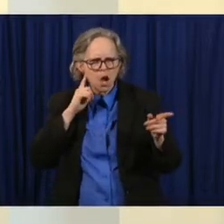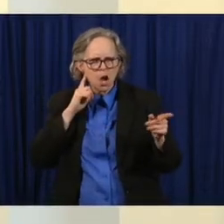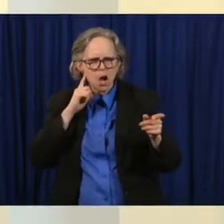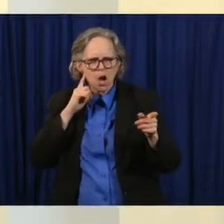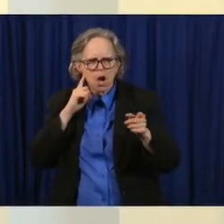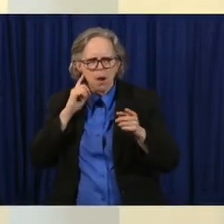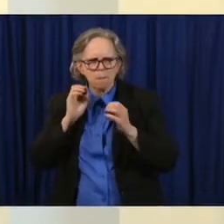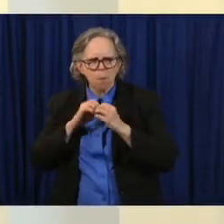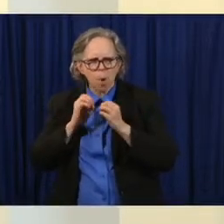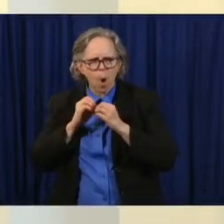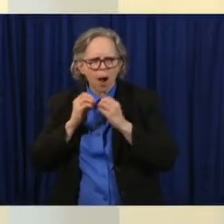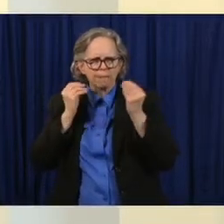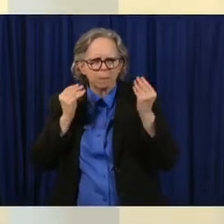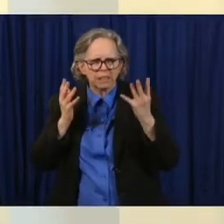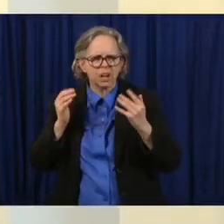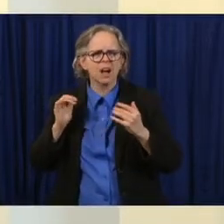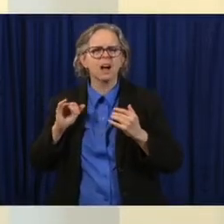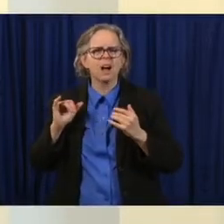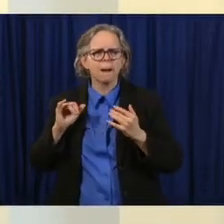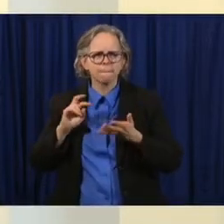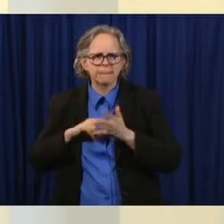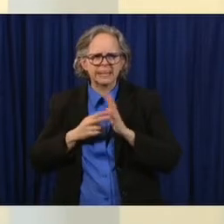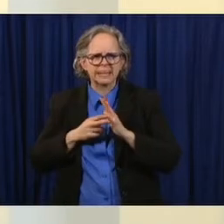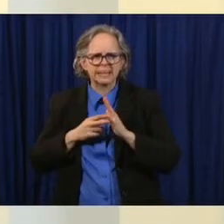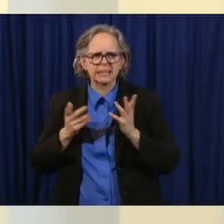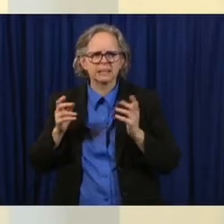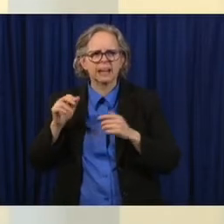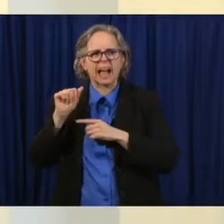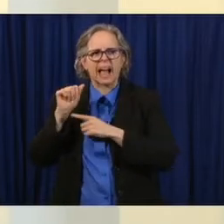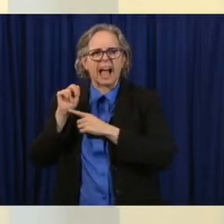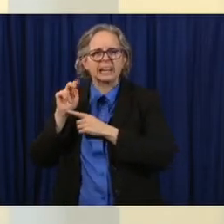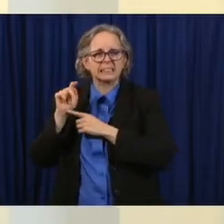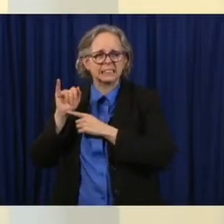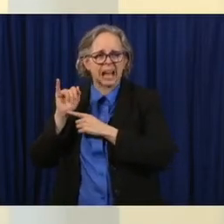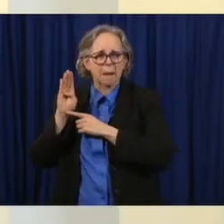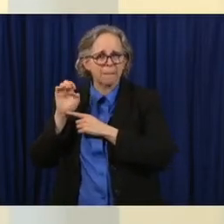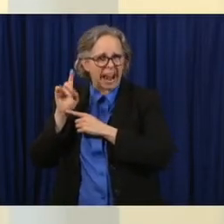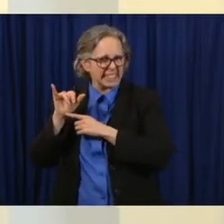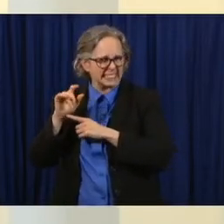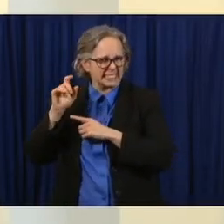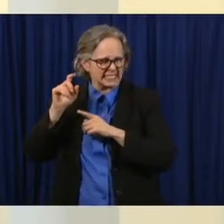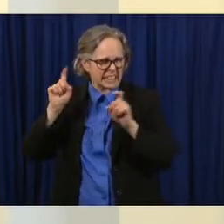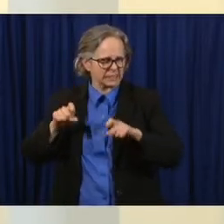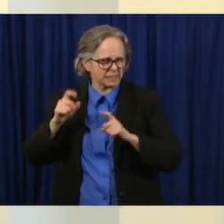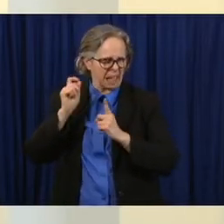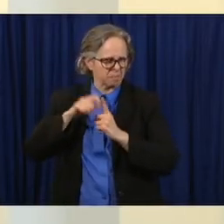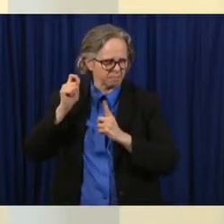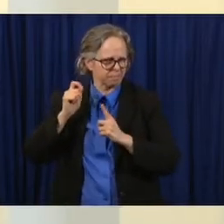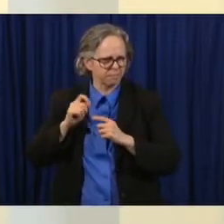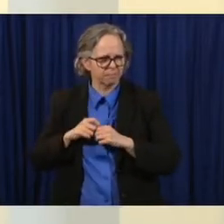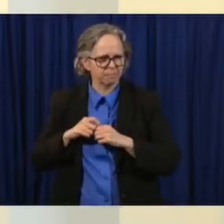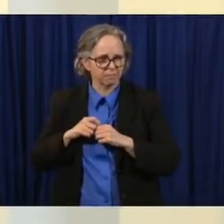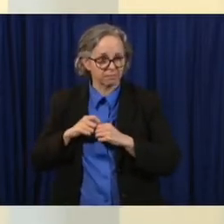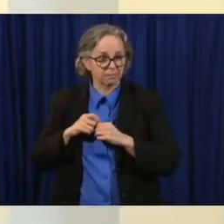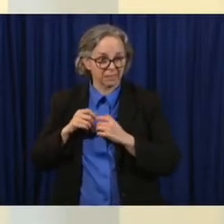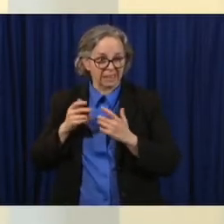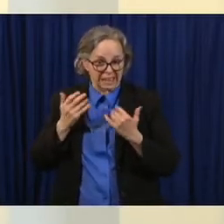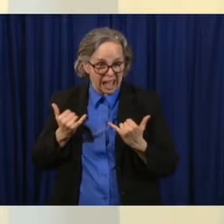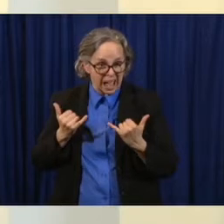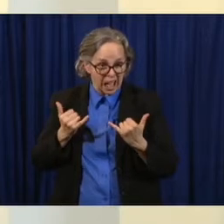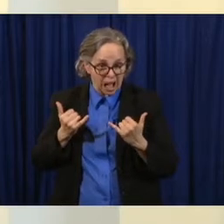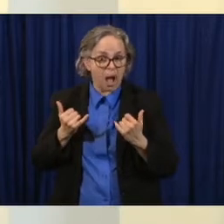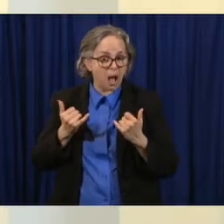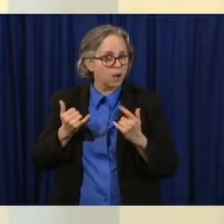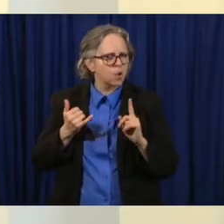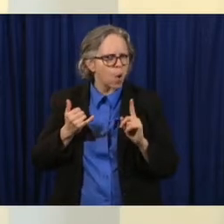the ability to do antibody testing, which means not the testing that says you have the disease, but the testing that